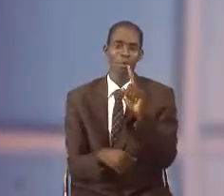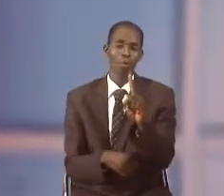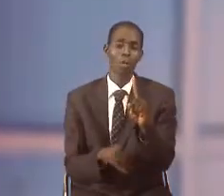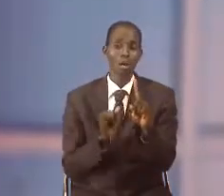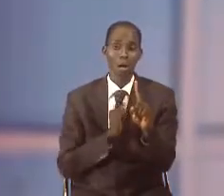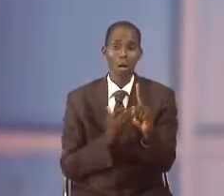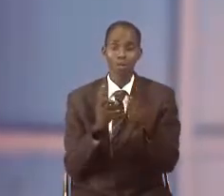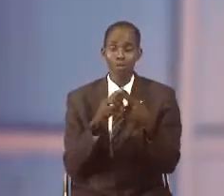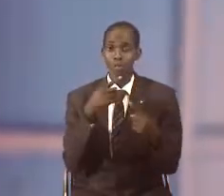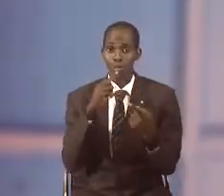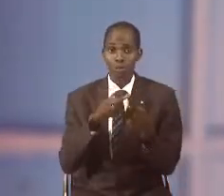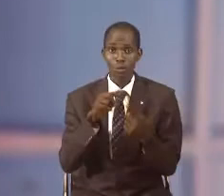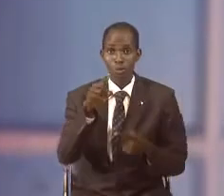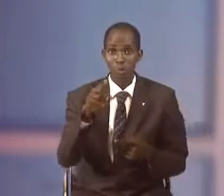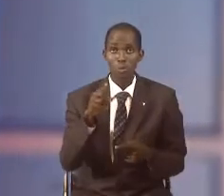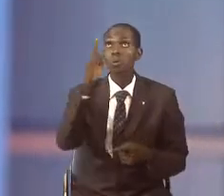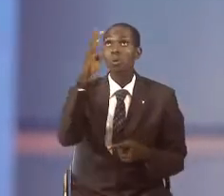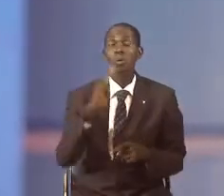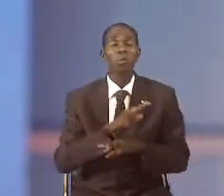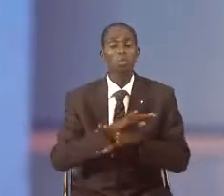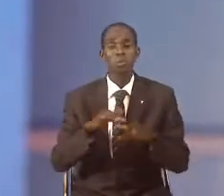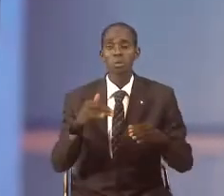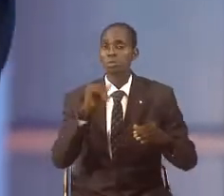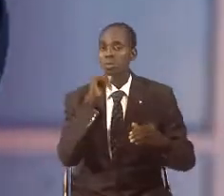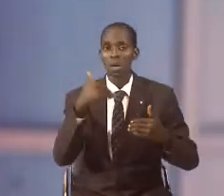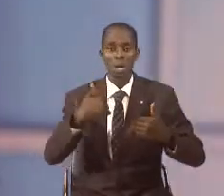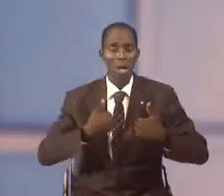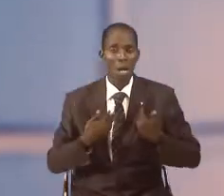keep enmity with anybody.